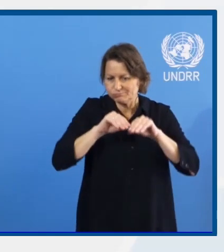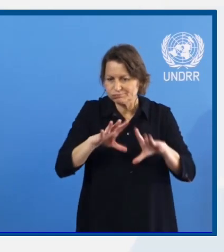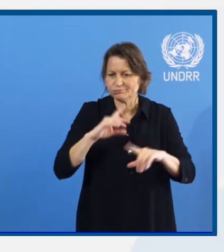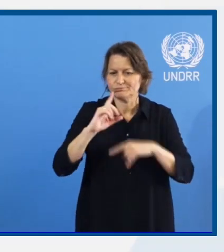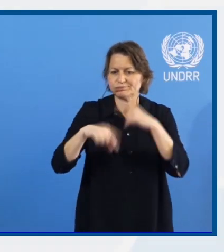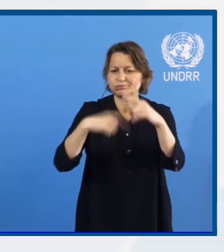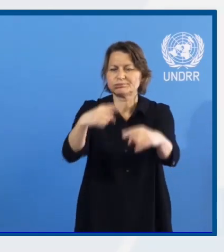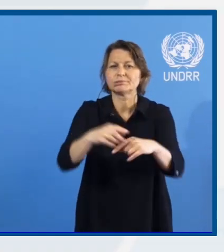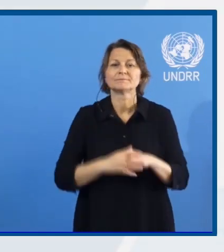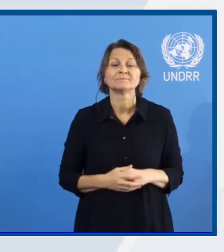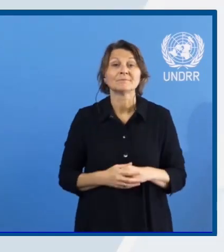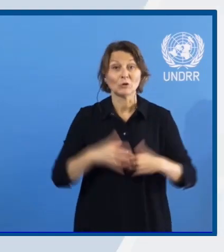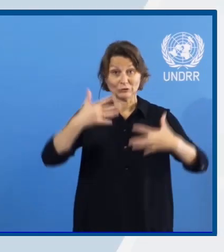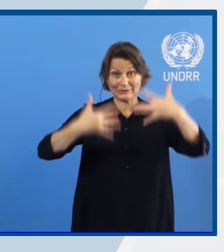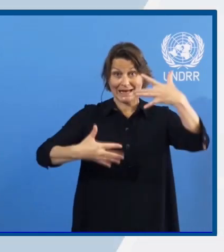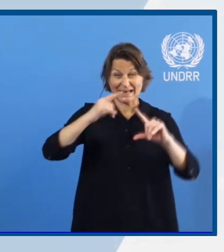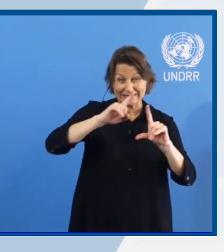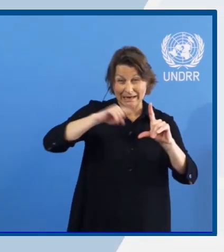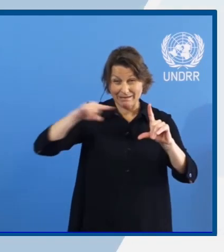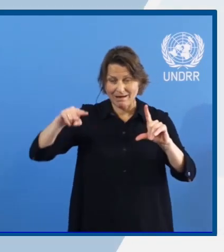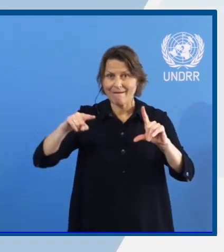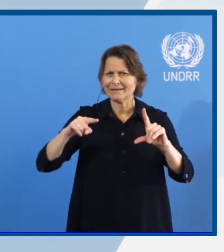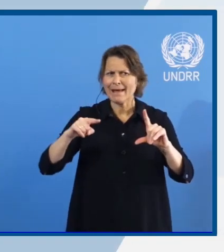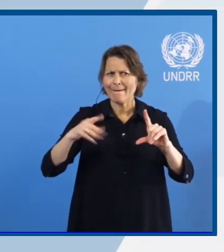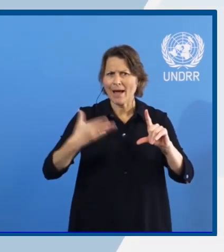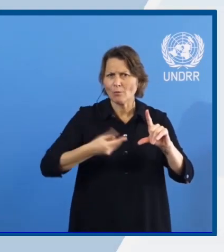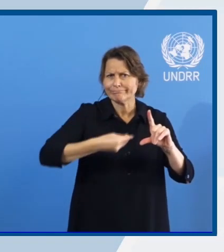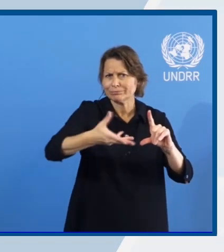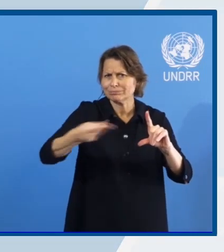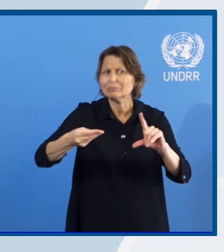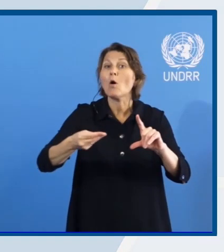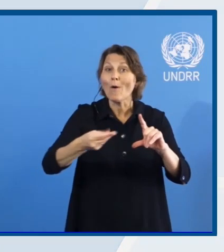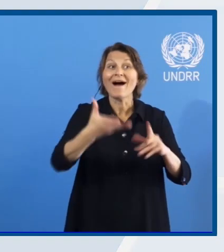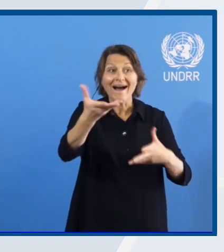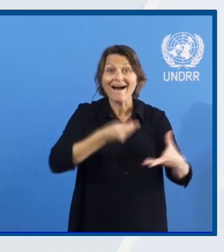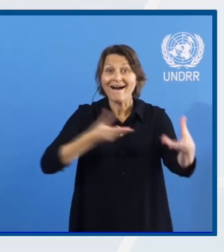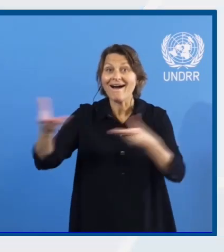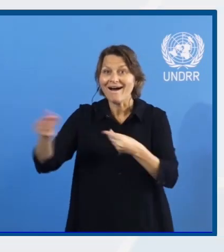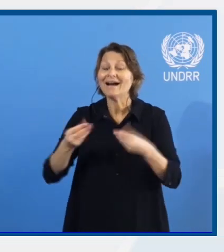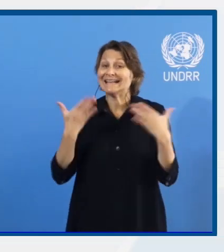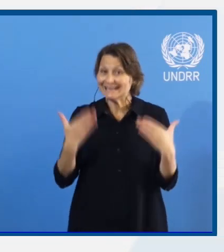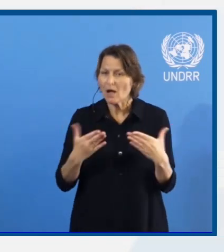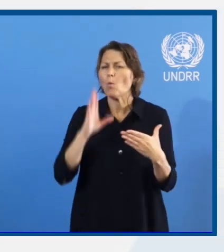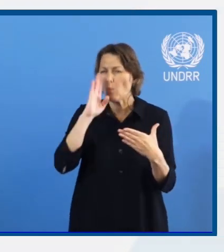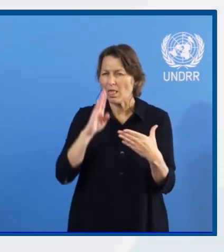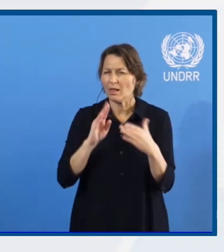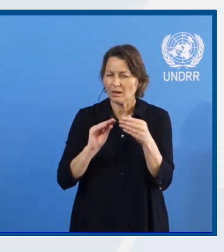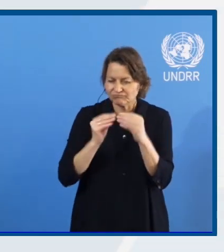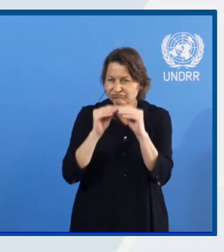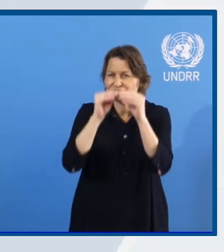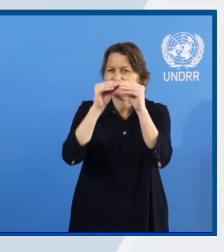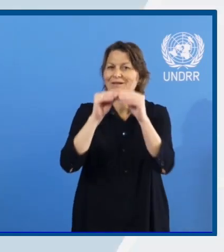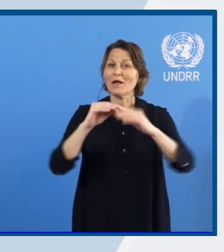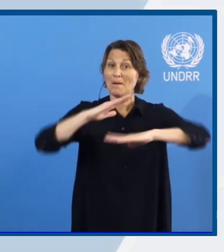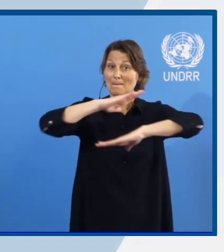data accessibility, we are in the final stages of developing a national risk information platform, which will allow users to